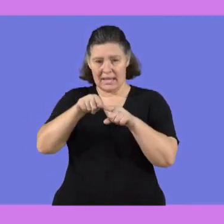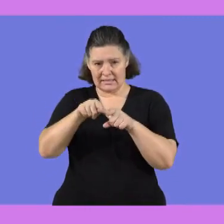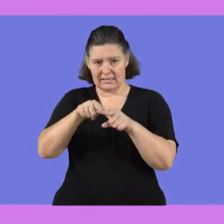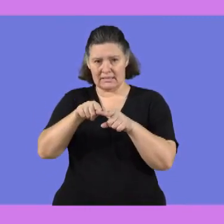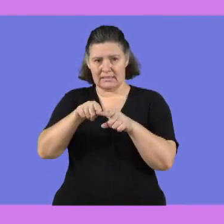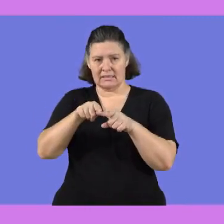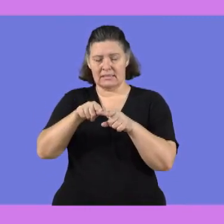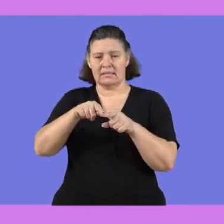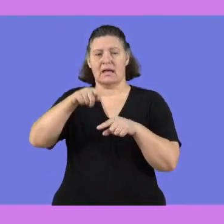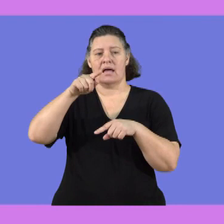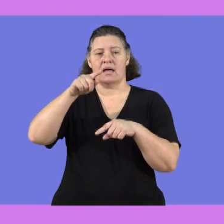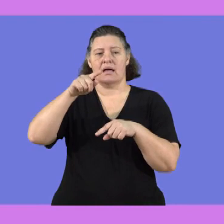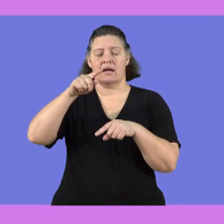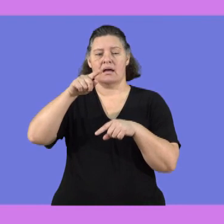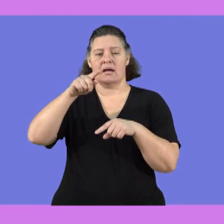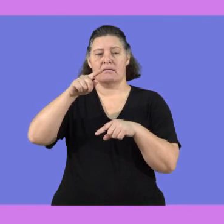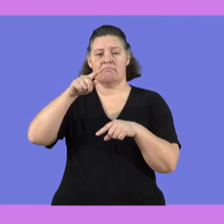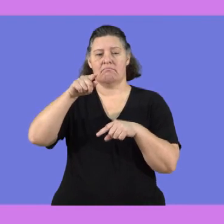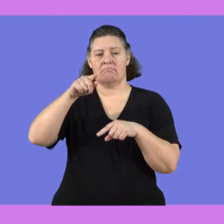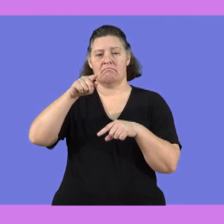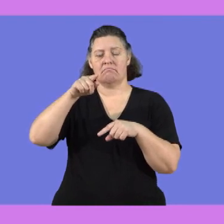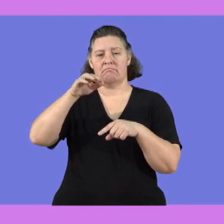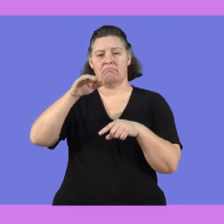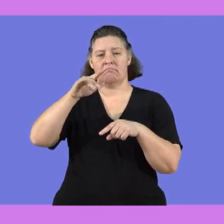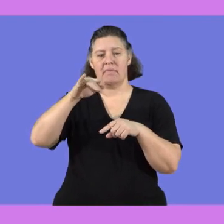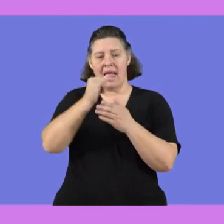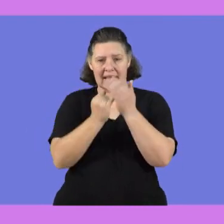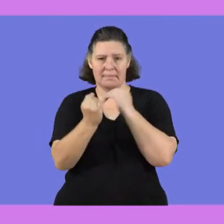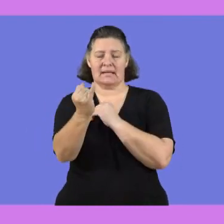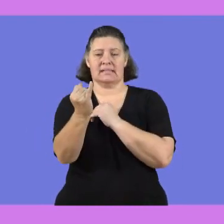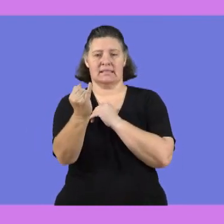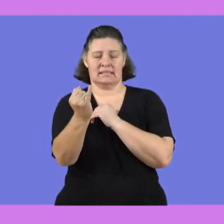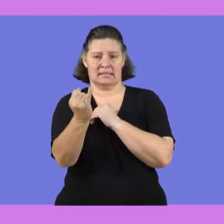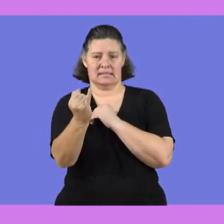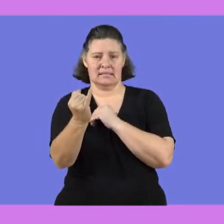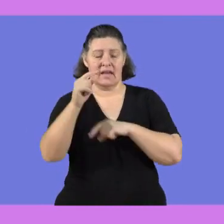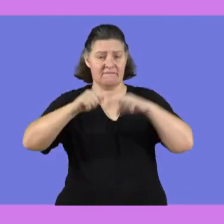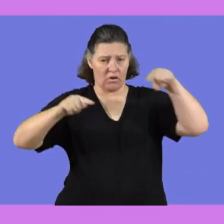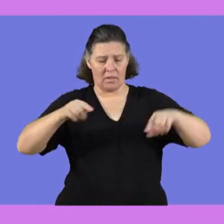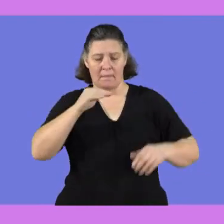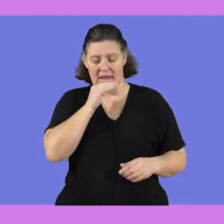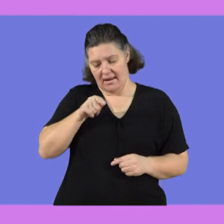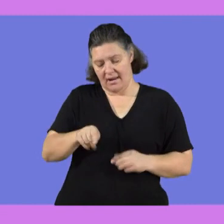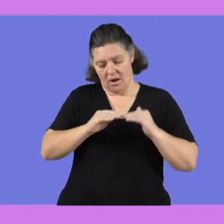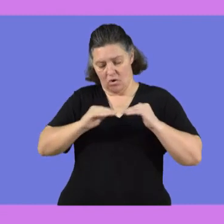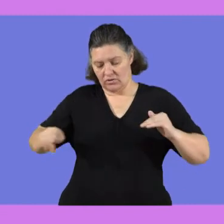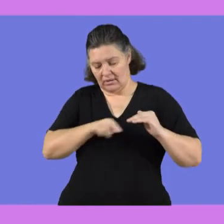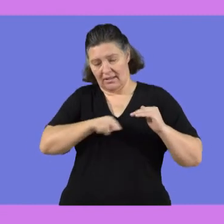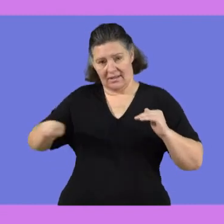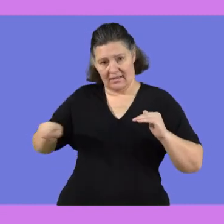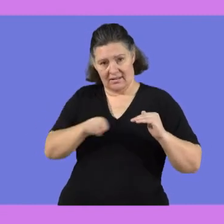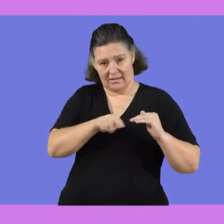horizontal. So in the horizontal is where we are going to plot the